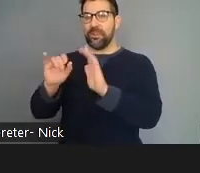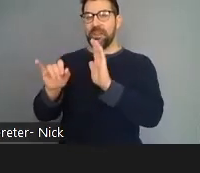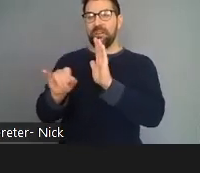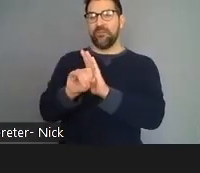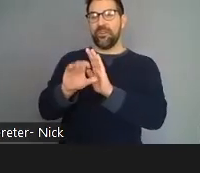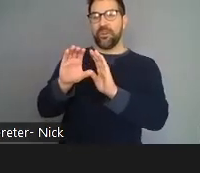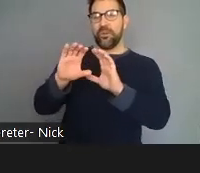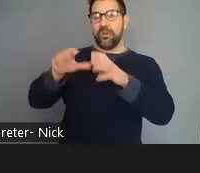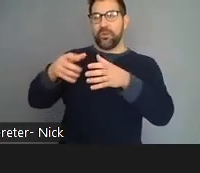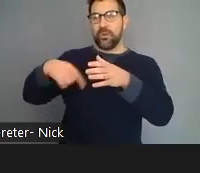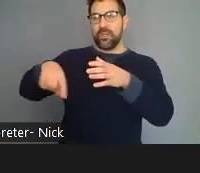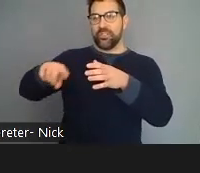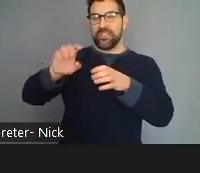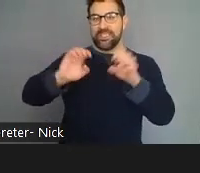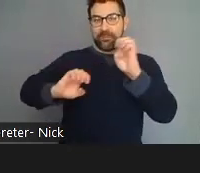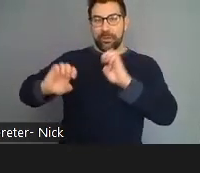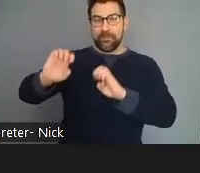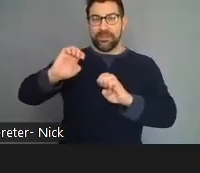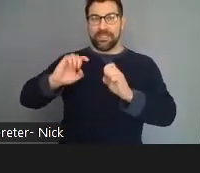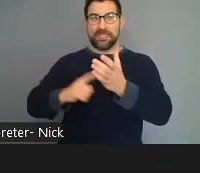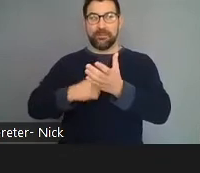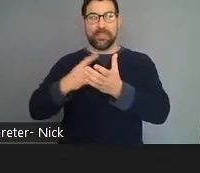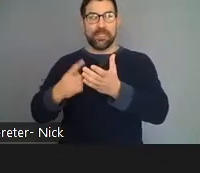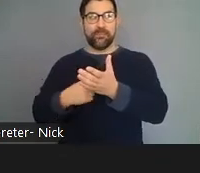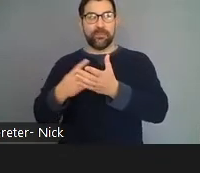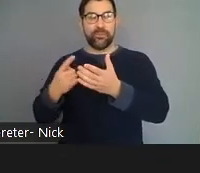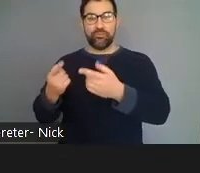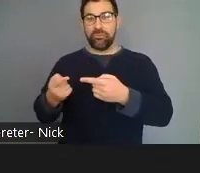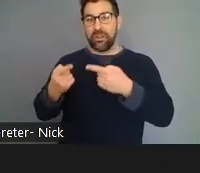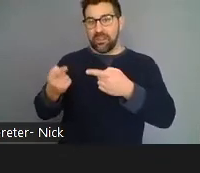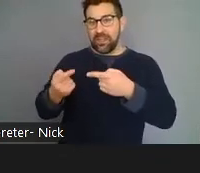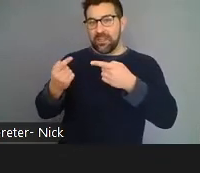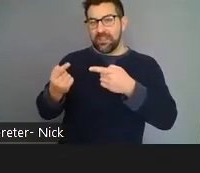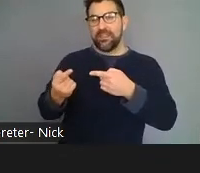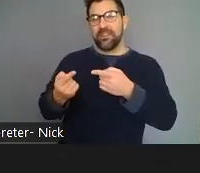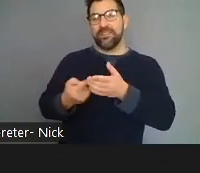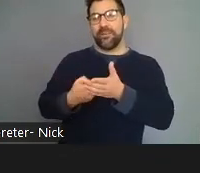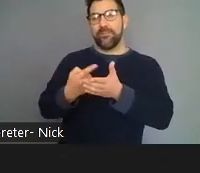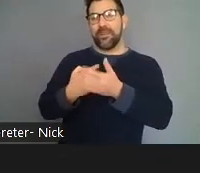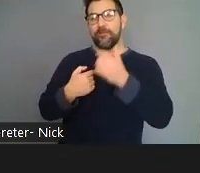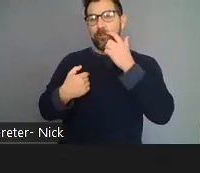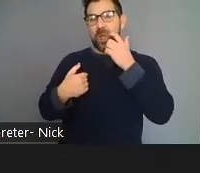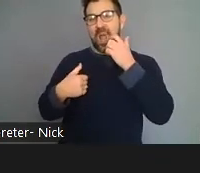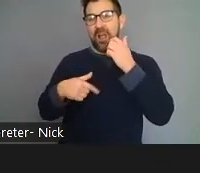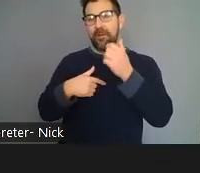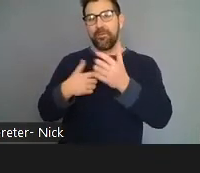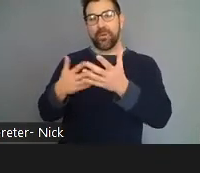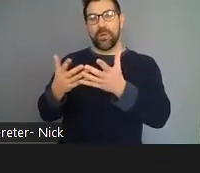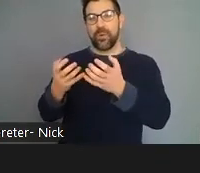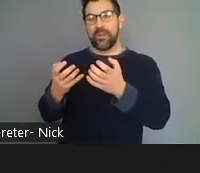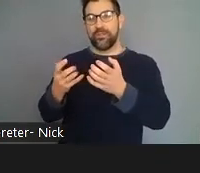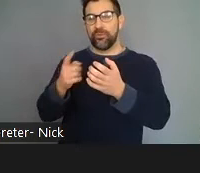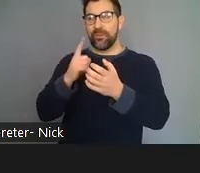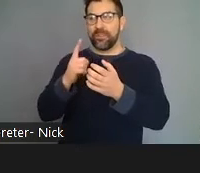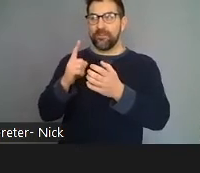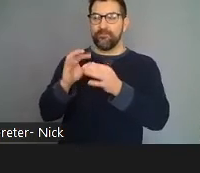work of experimenting and sometimes struggling. And so we're just both wanting to